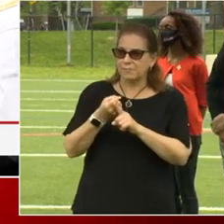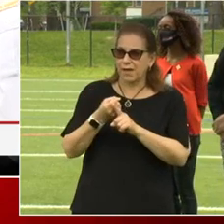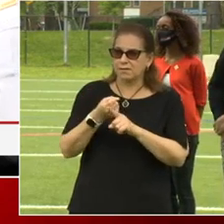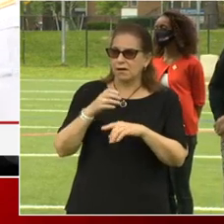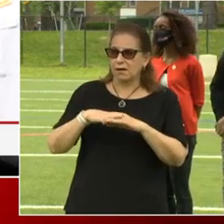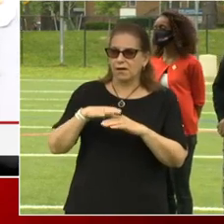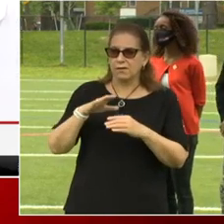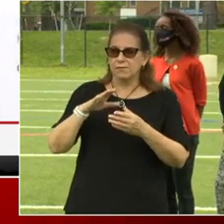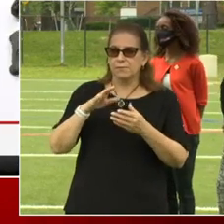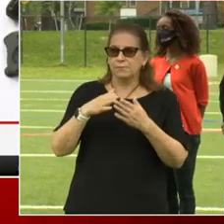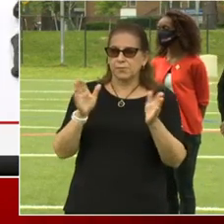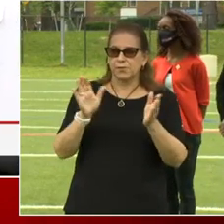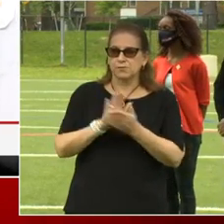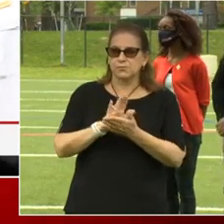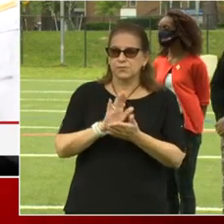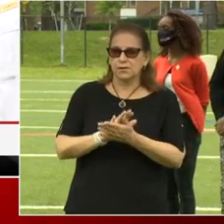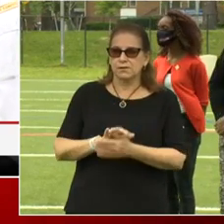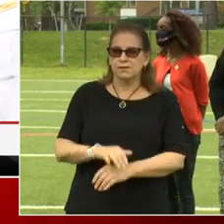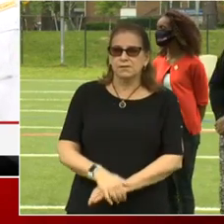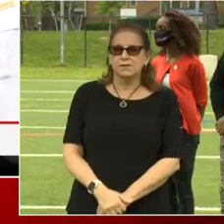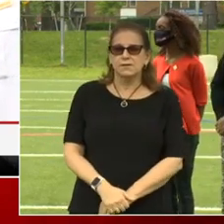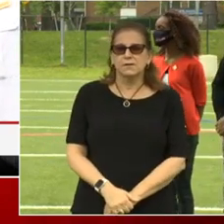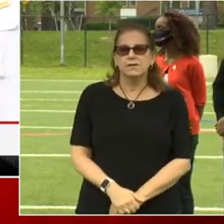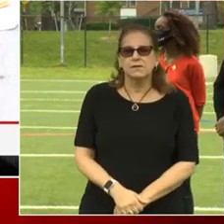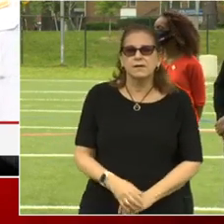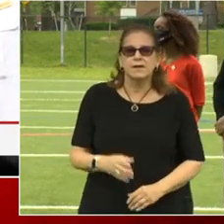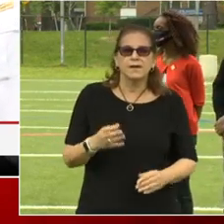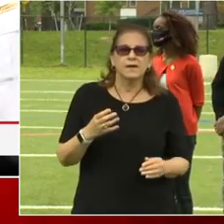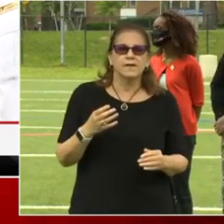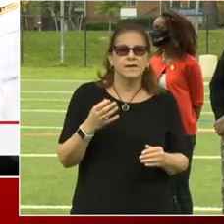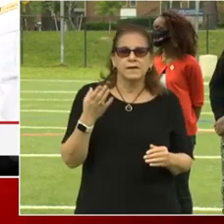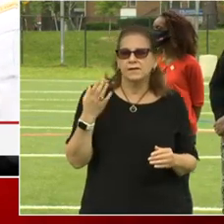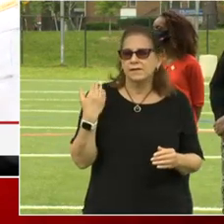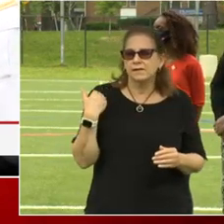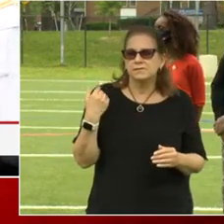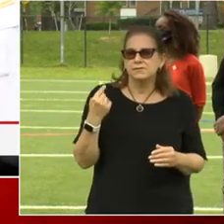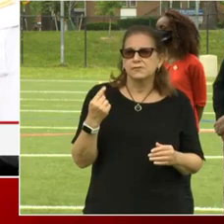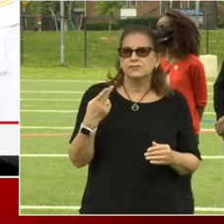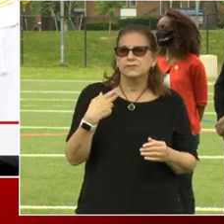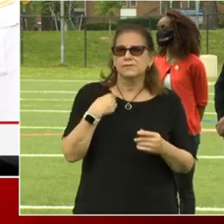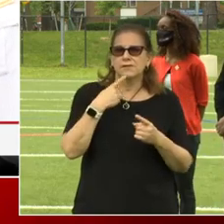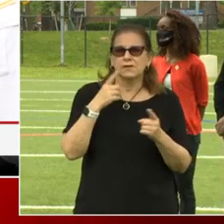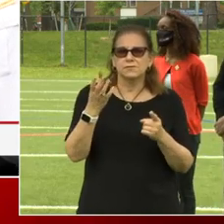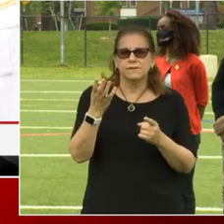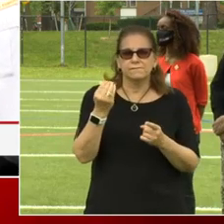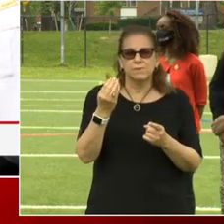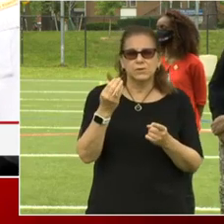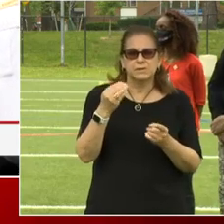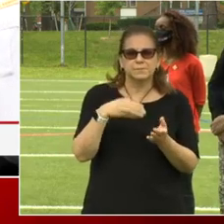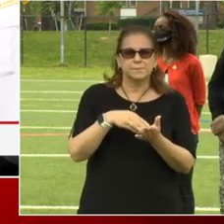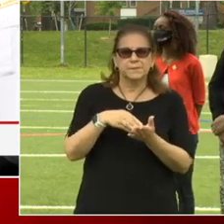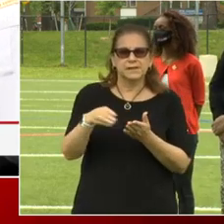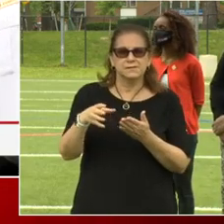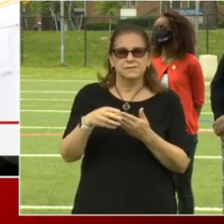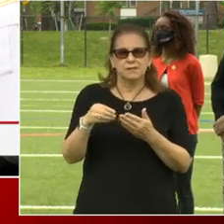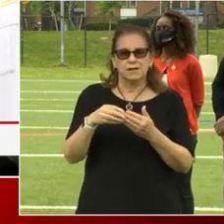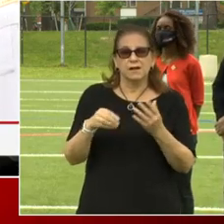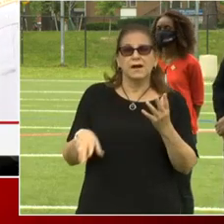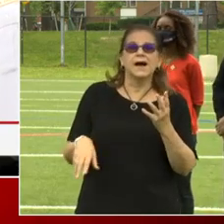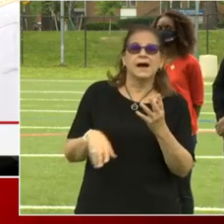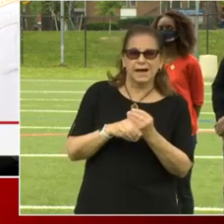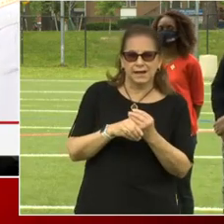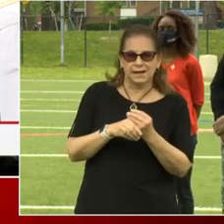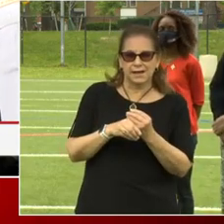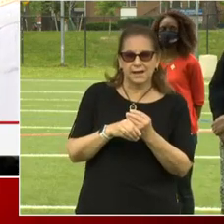as I said, I think it's $14 million that was announced on Thursday night. That's federal money, so that would be additional money into the